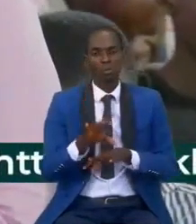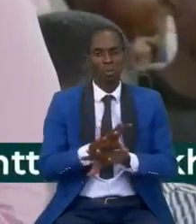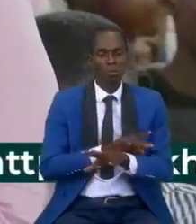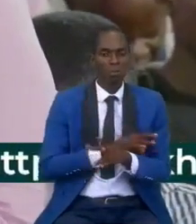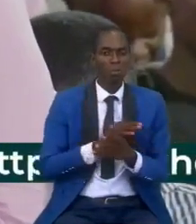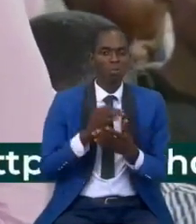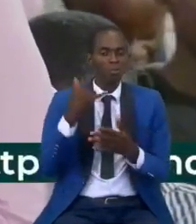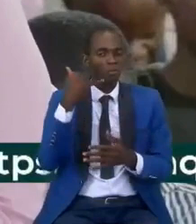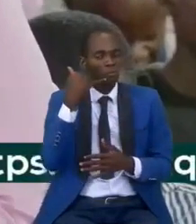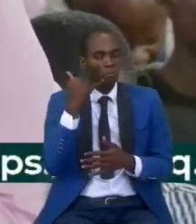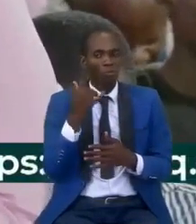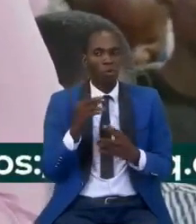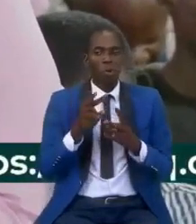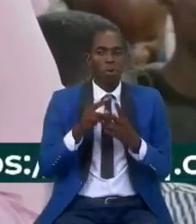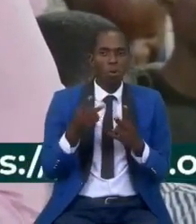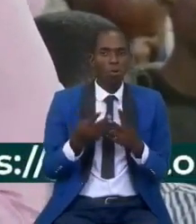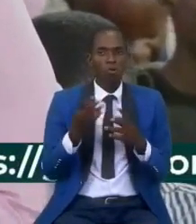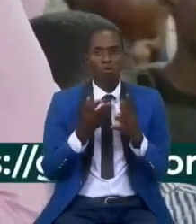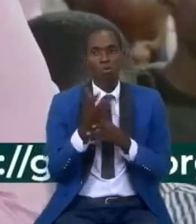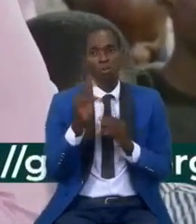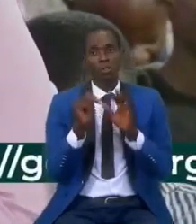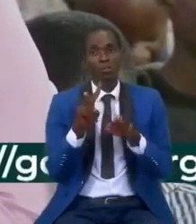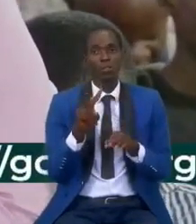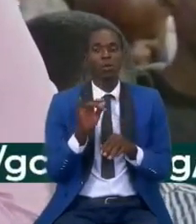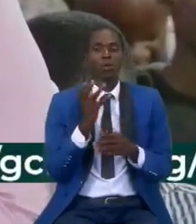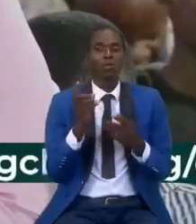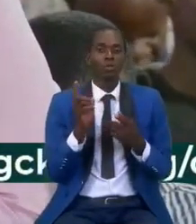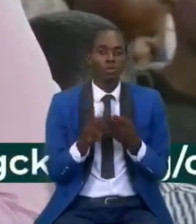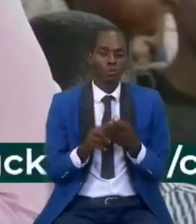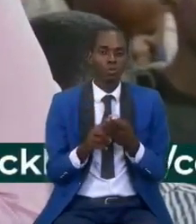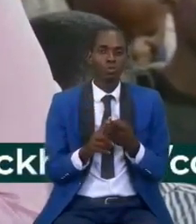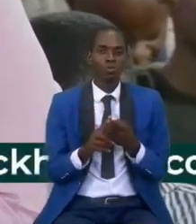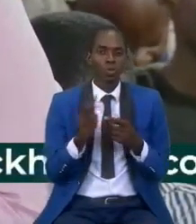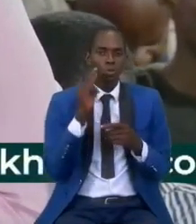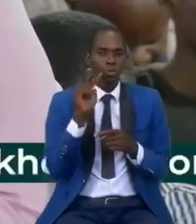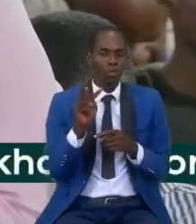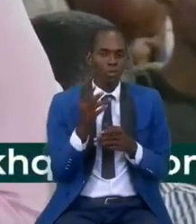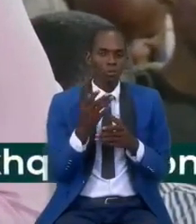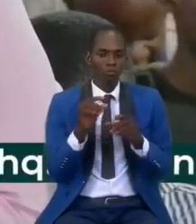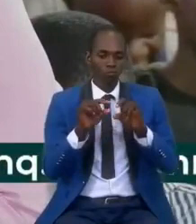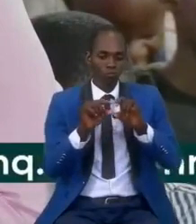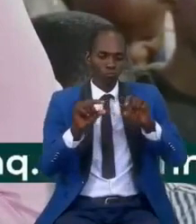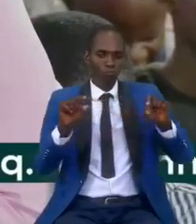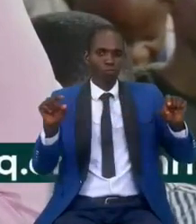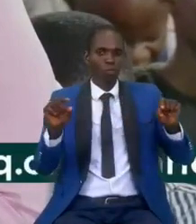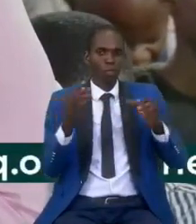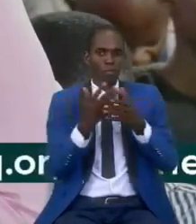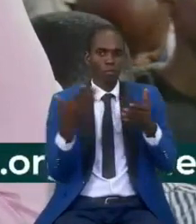you are using. Click to what is there. You will discover a form there. Complete